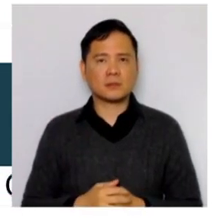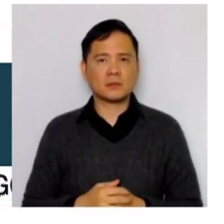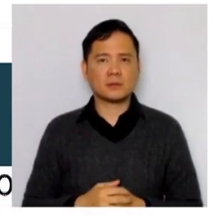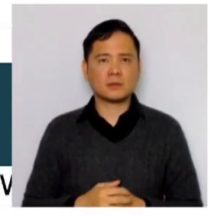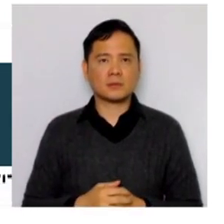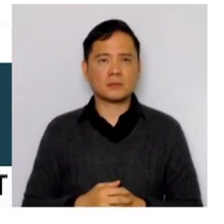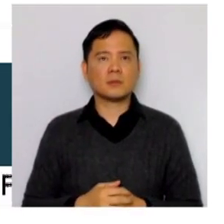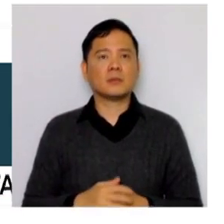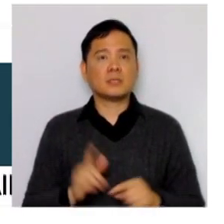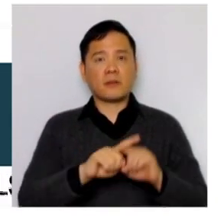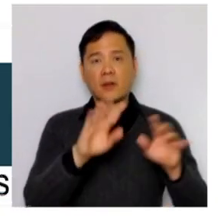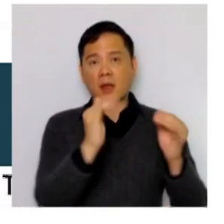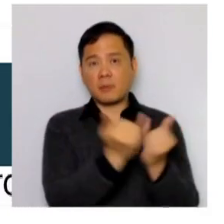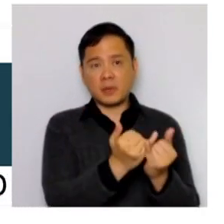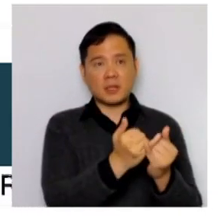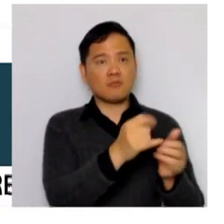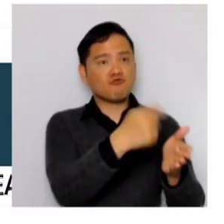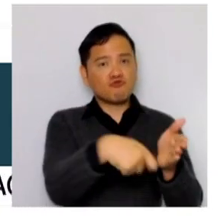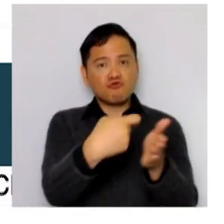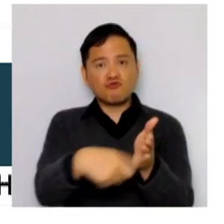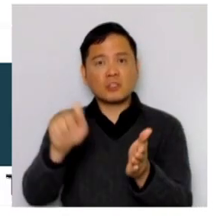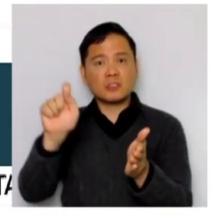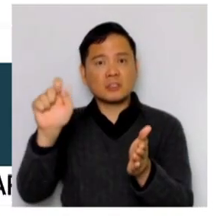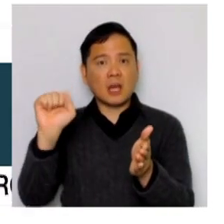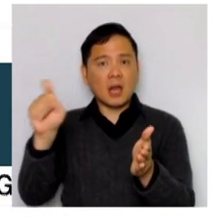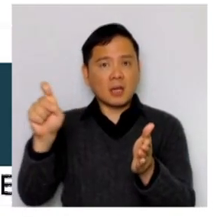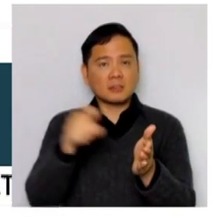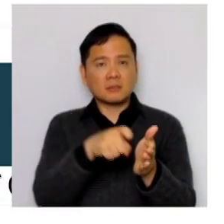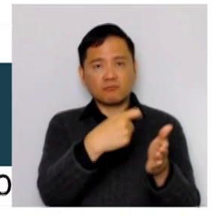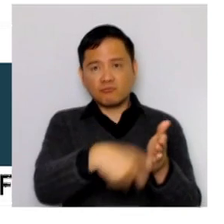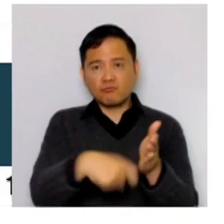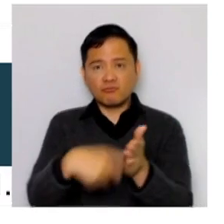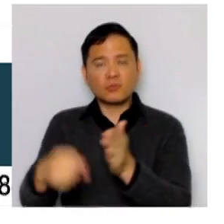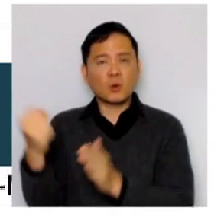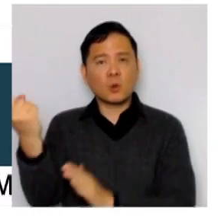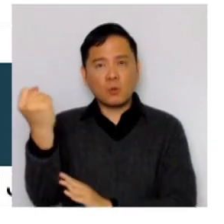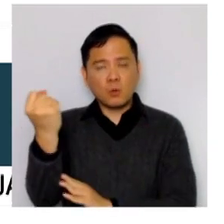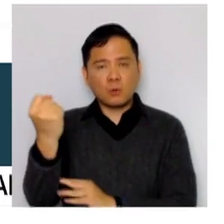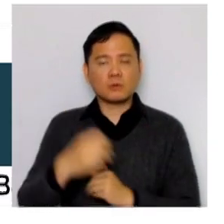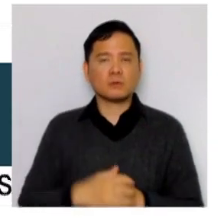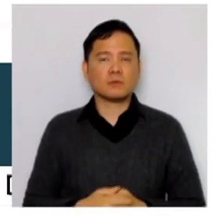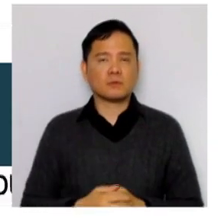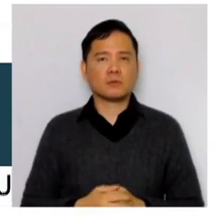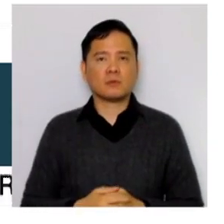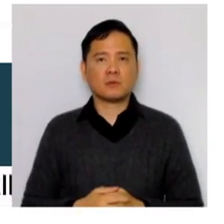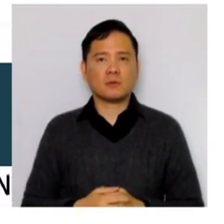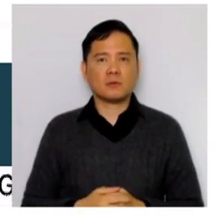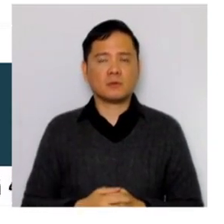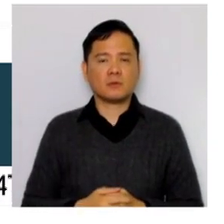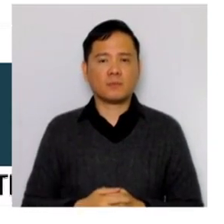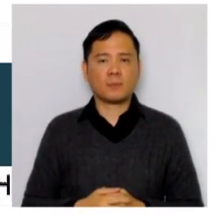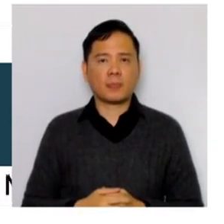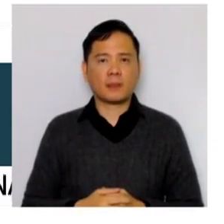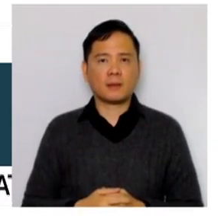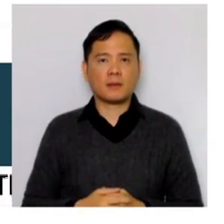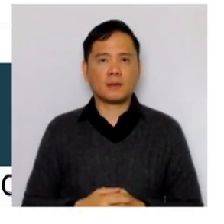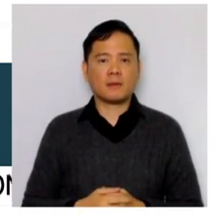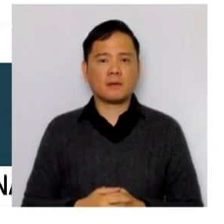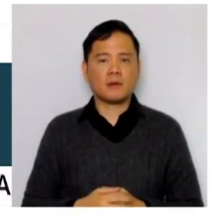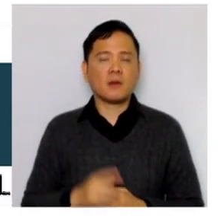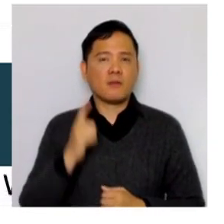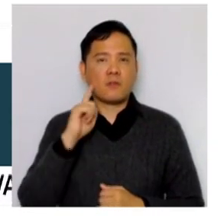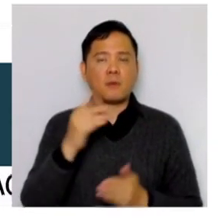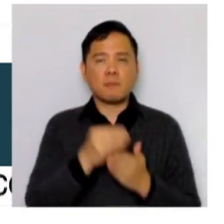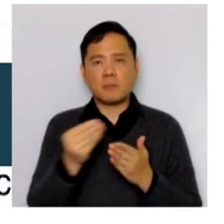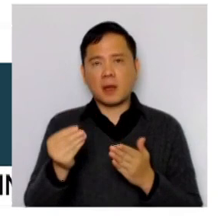charged with VAT on purchases for on goods for